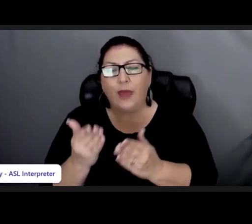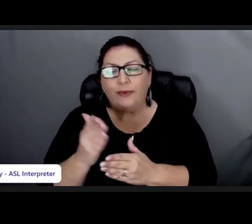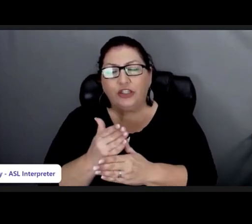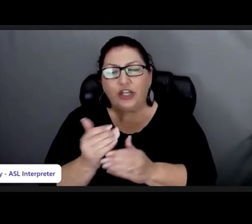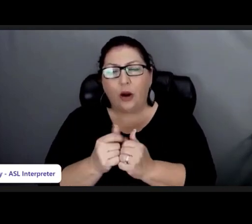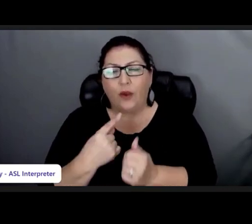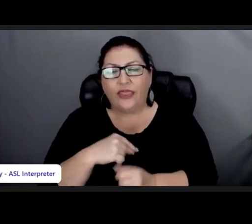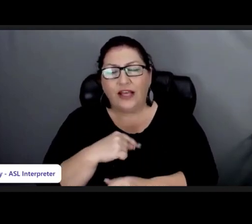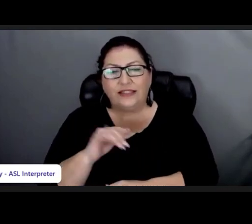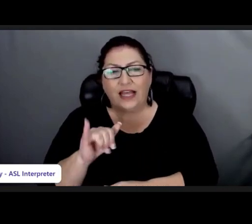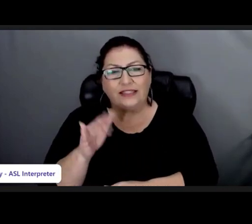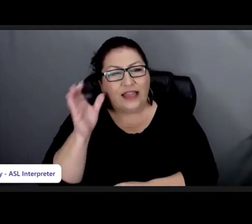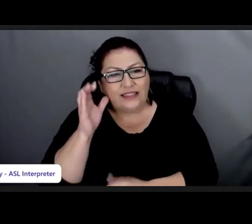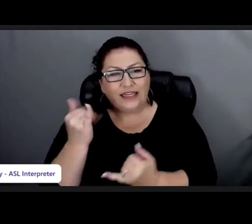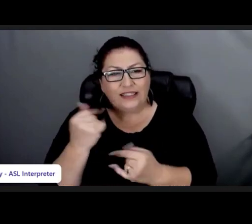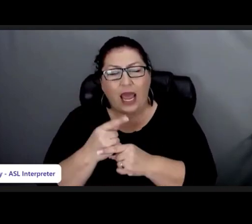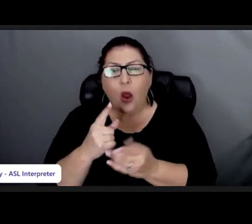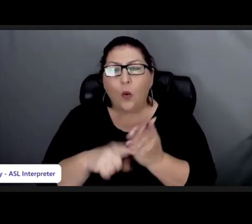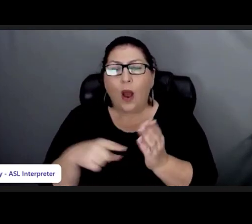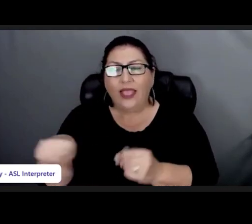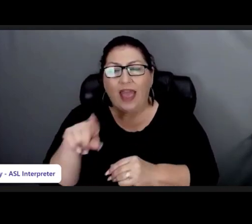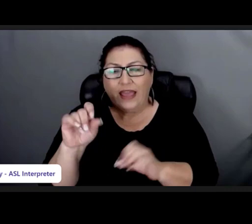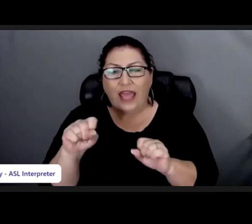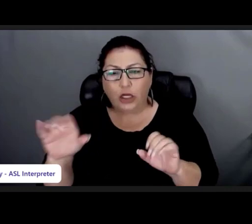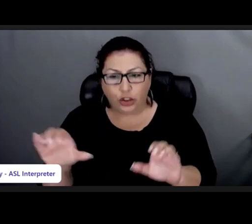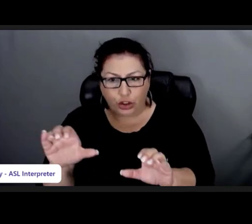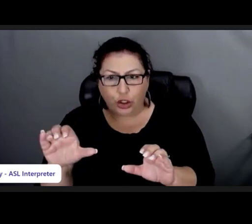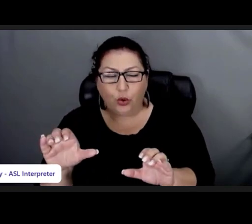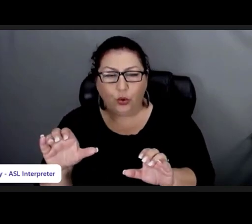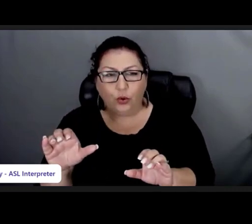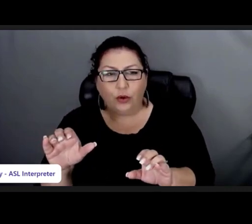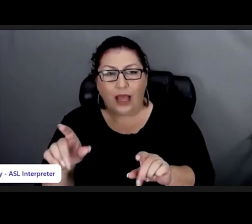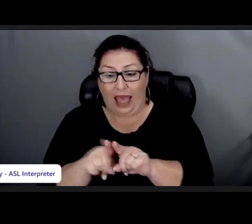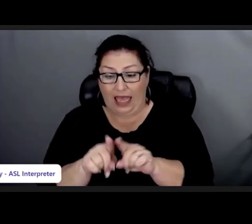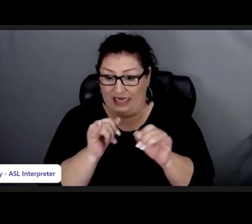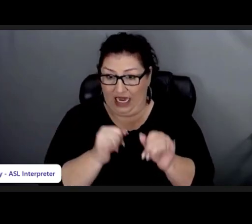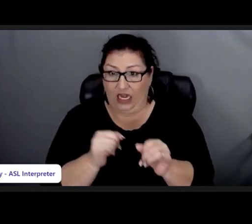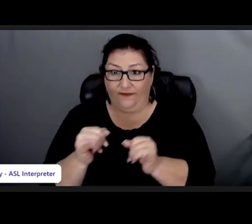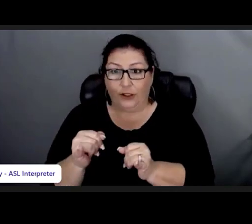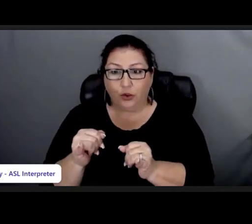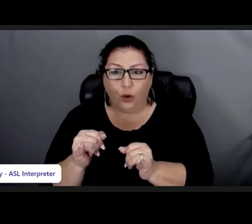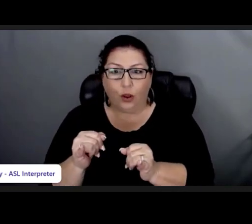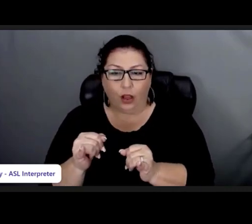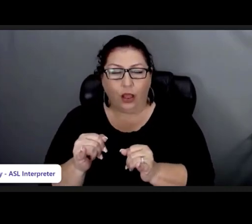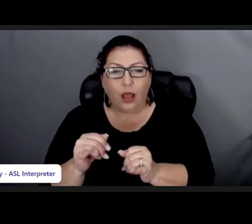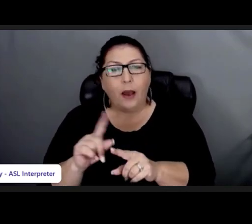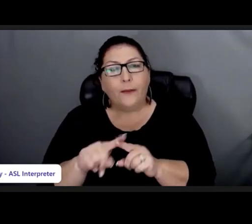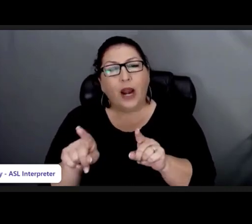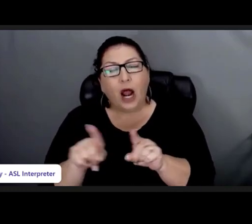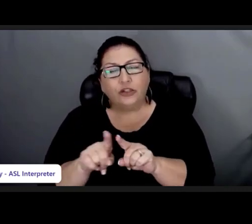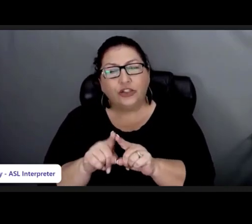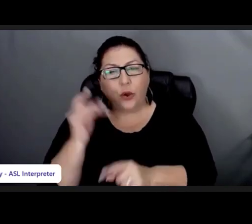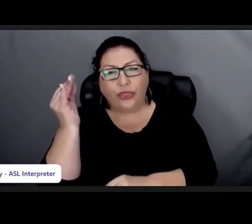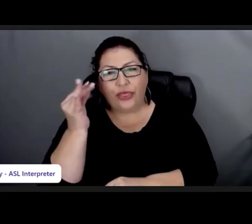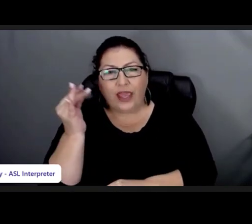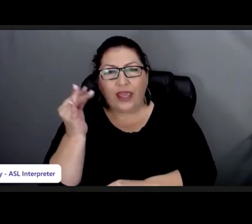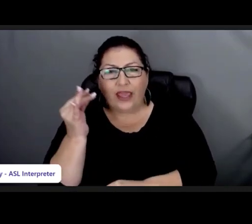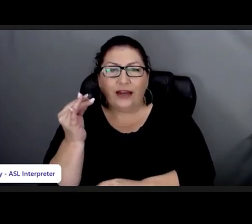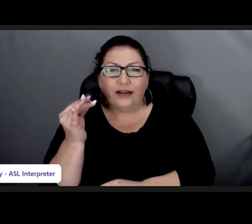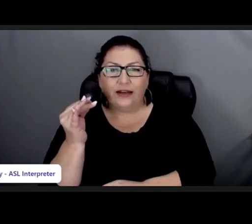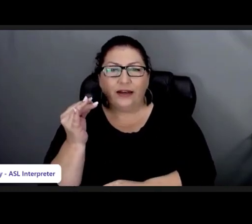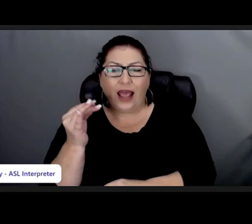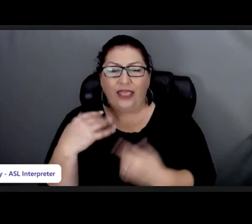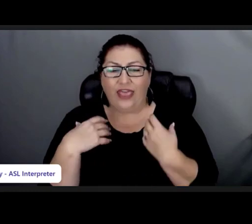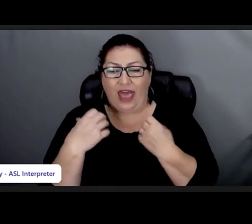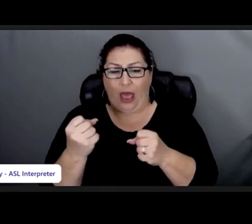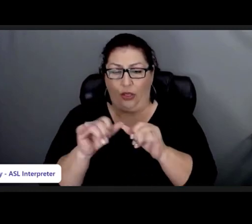in today on what they might be able to do as individuals, but also thinking at the health